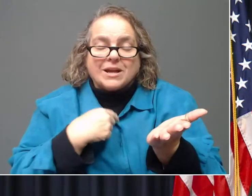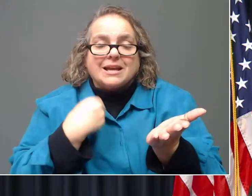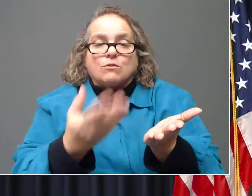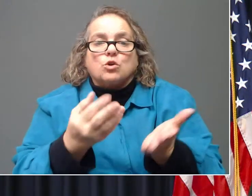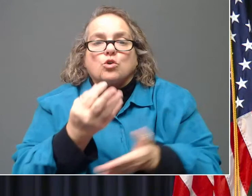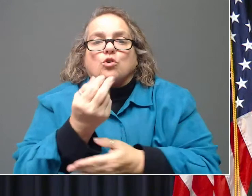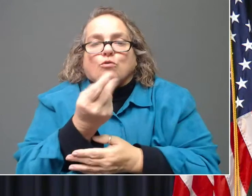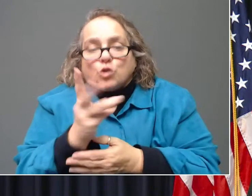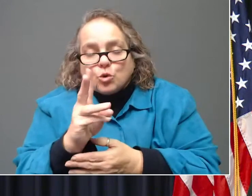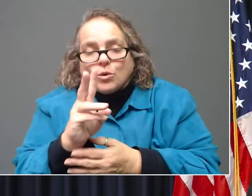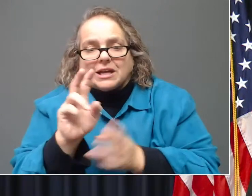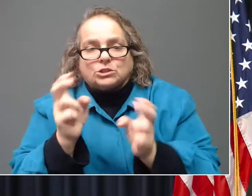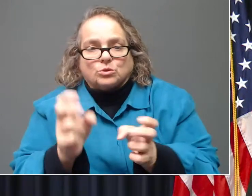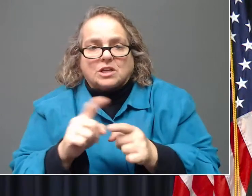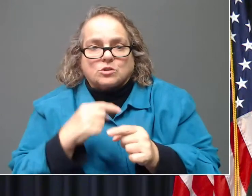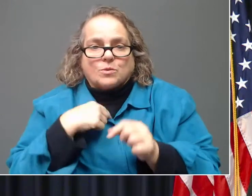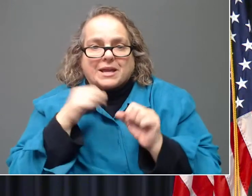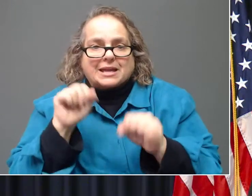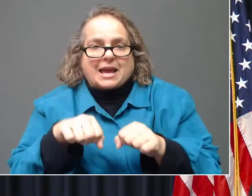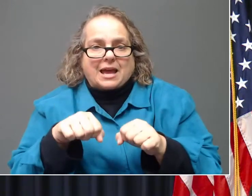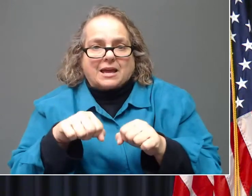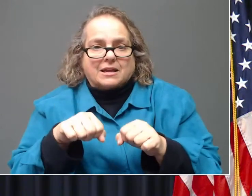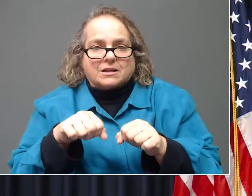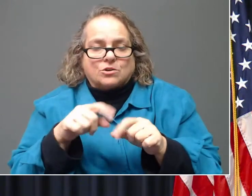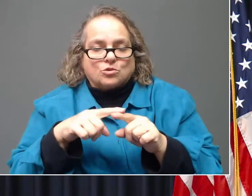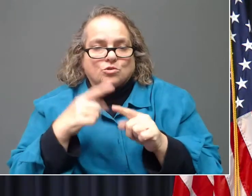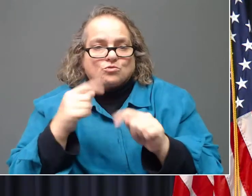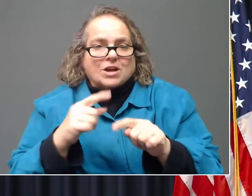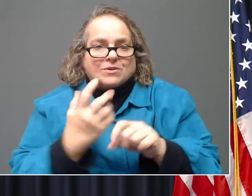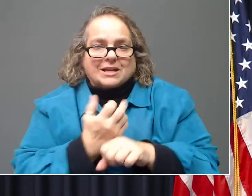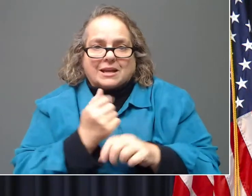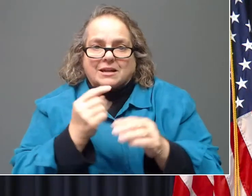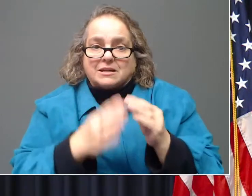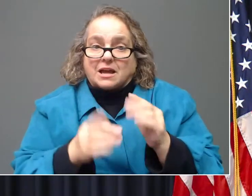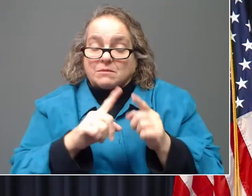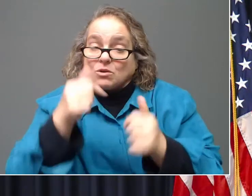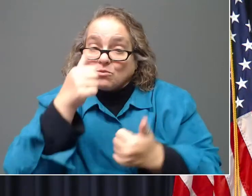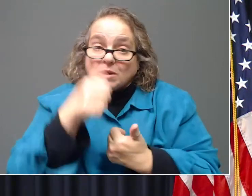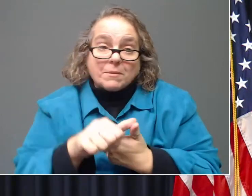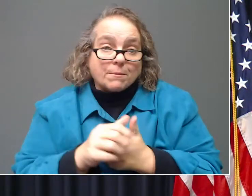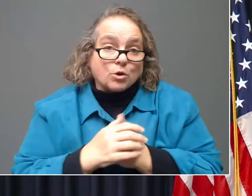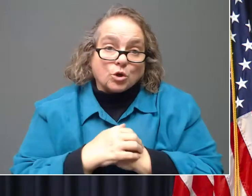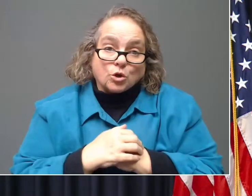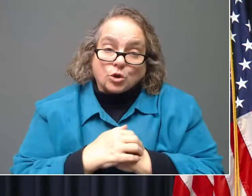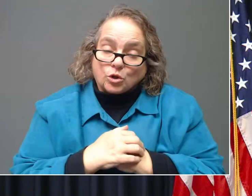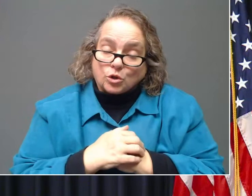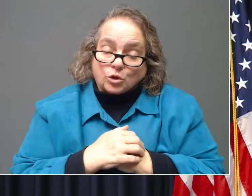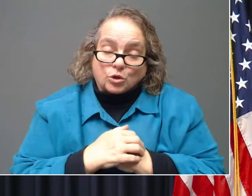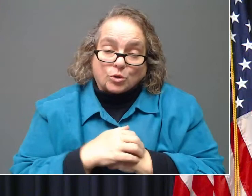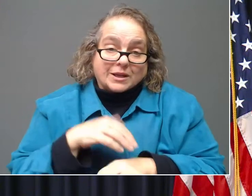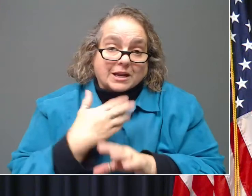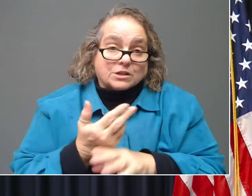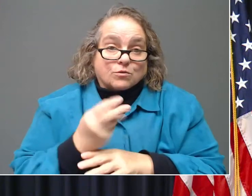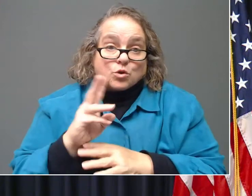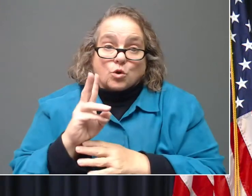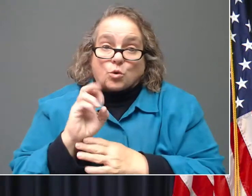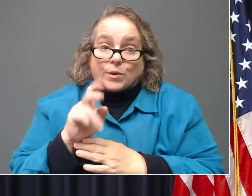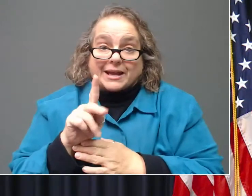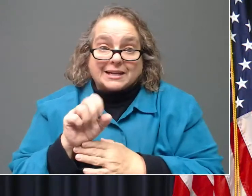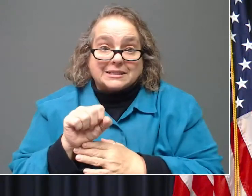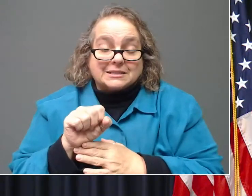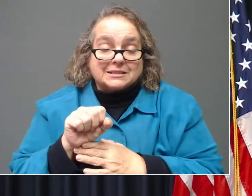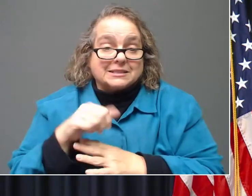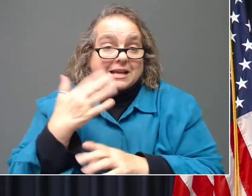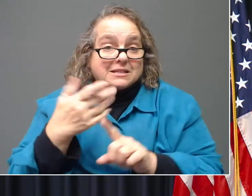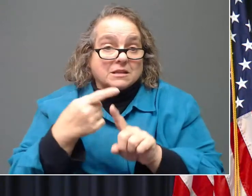can in trying to get that done. But remember, in the next couple of weeks, next month, it may